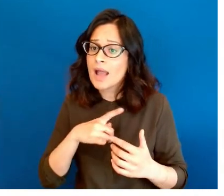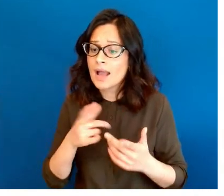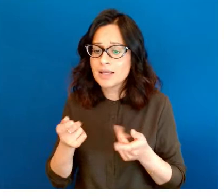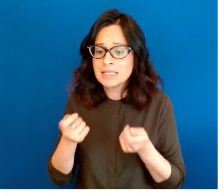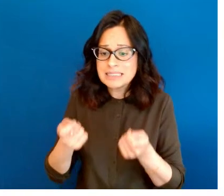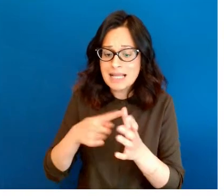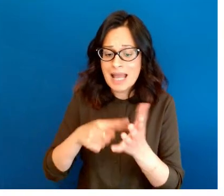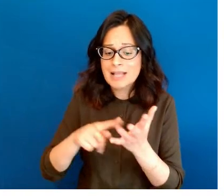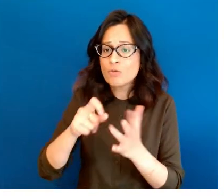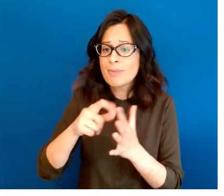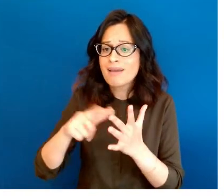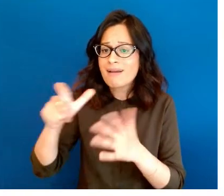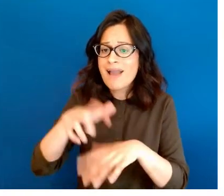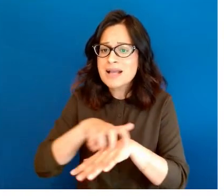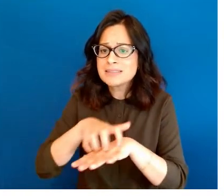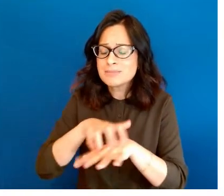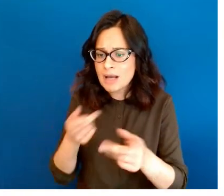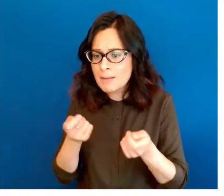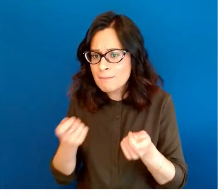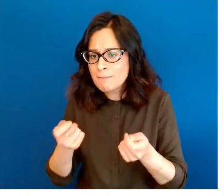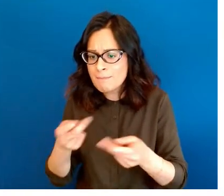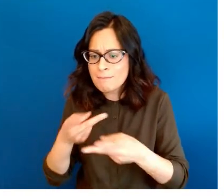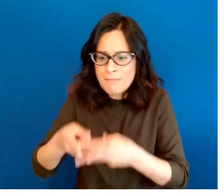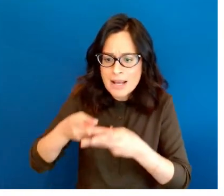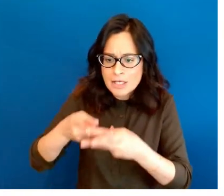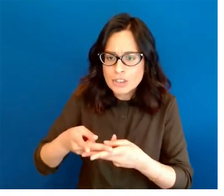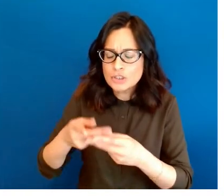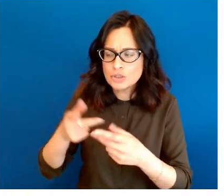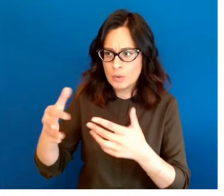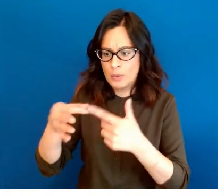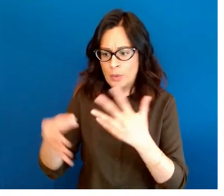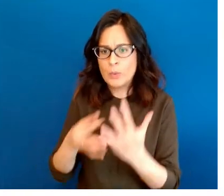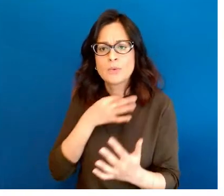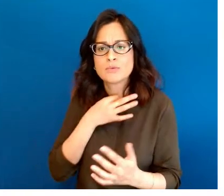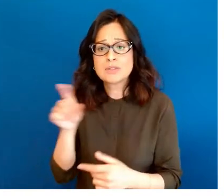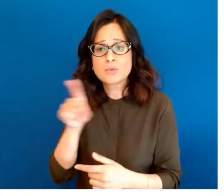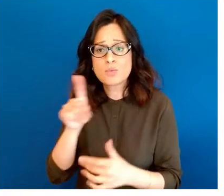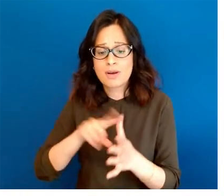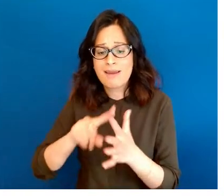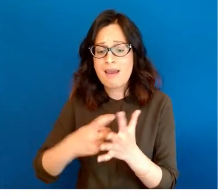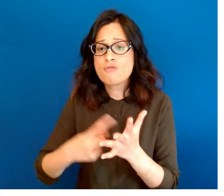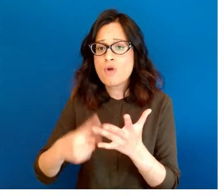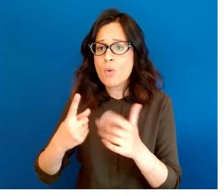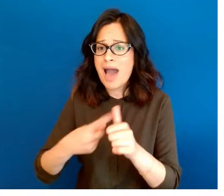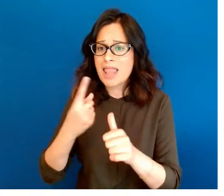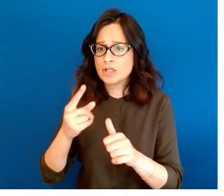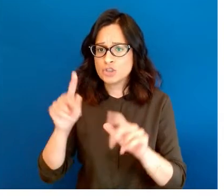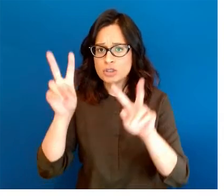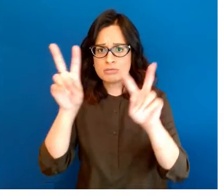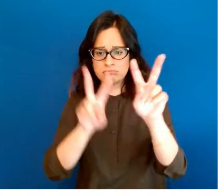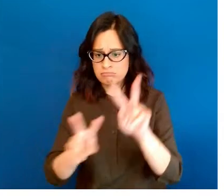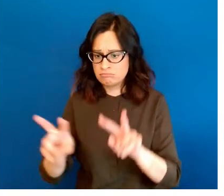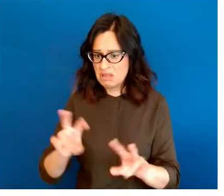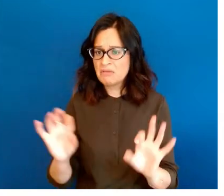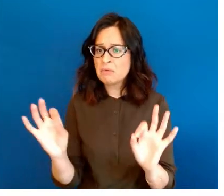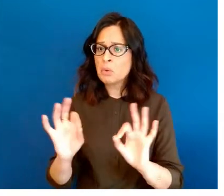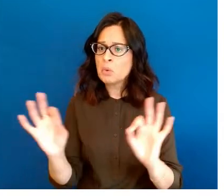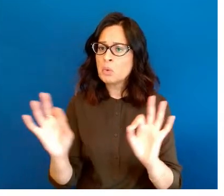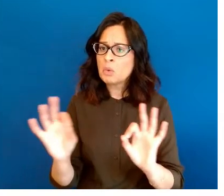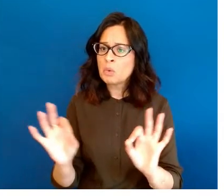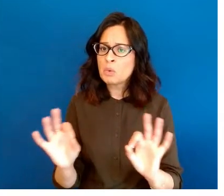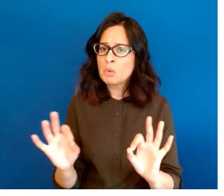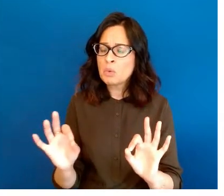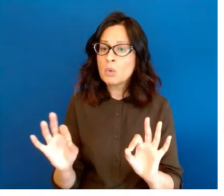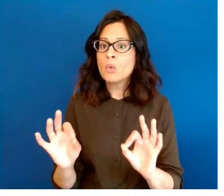eczema. And you can see that aeroallergy is not actually mentioned, but there are lots of other things in